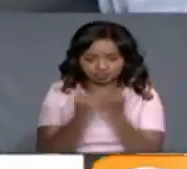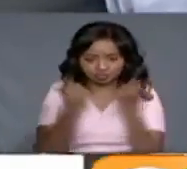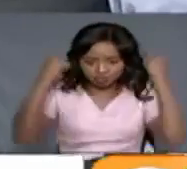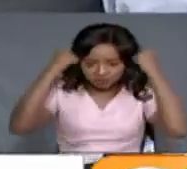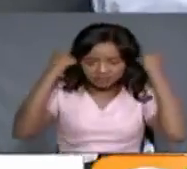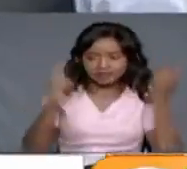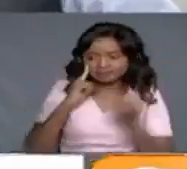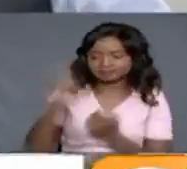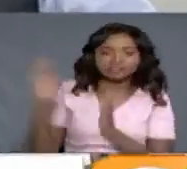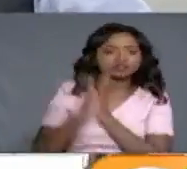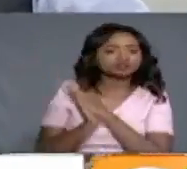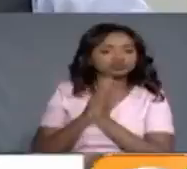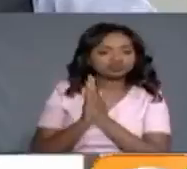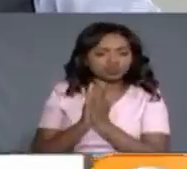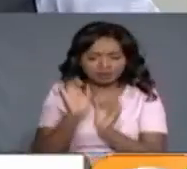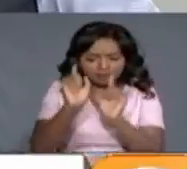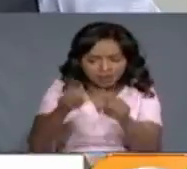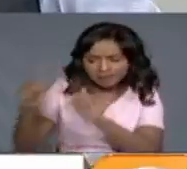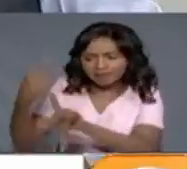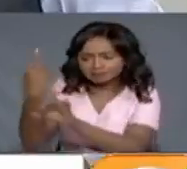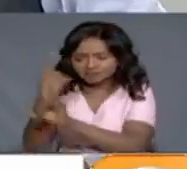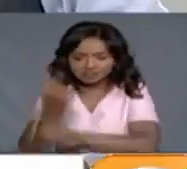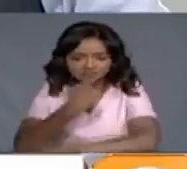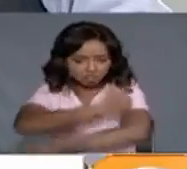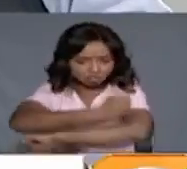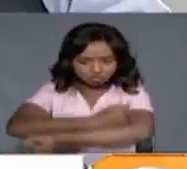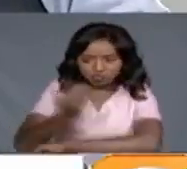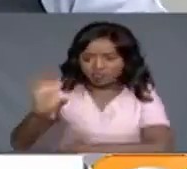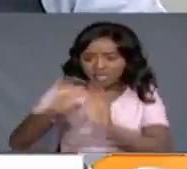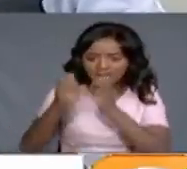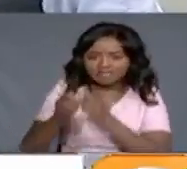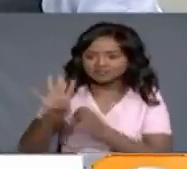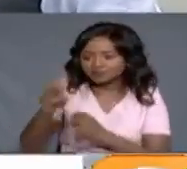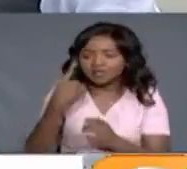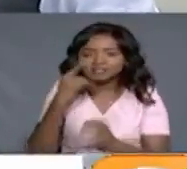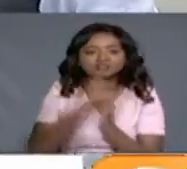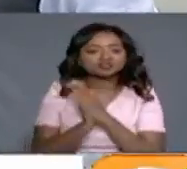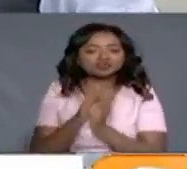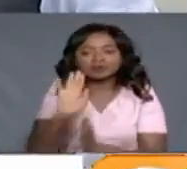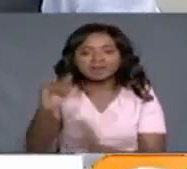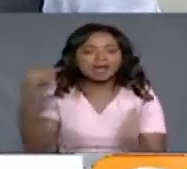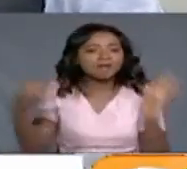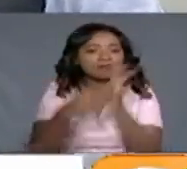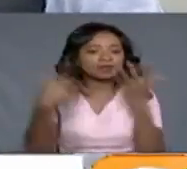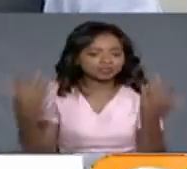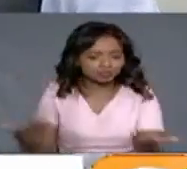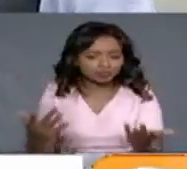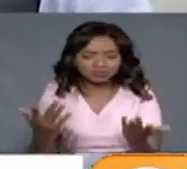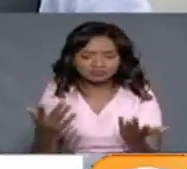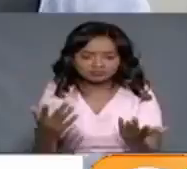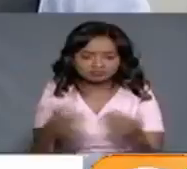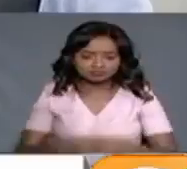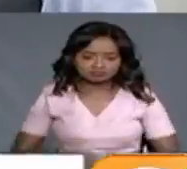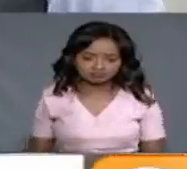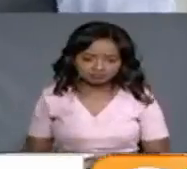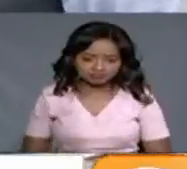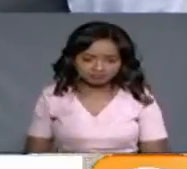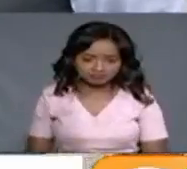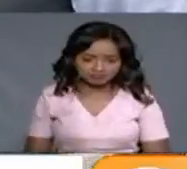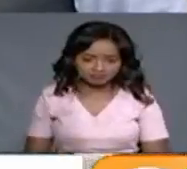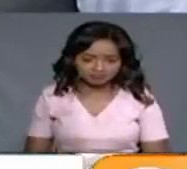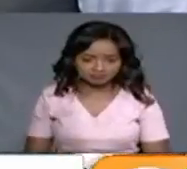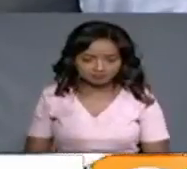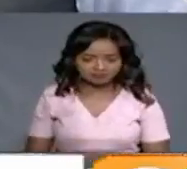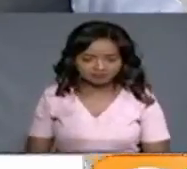Makori Ogechi visited some grade 4 learners and filed this report on just what they are doing in